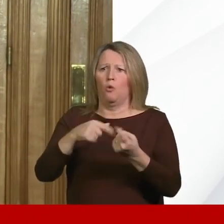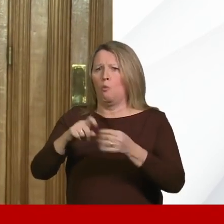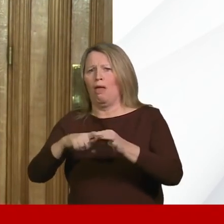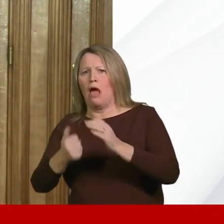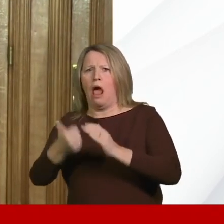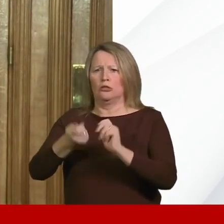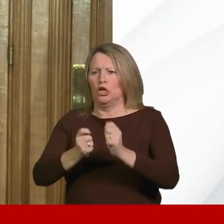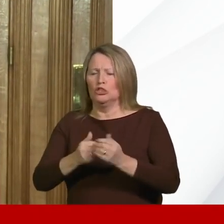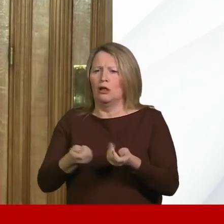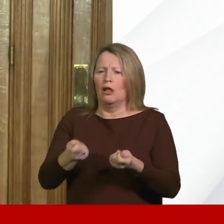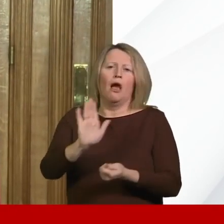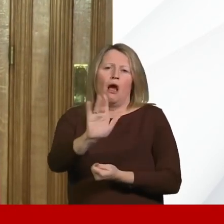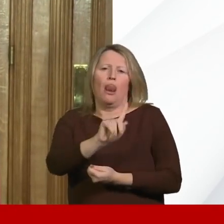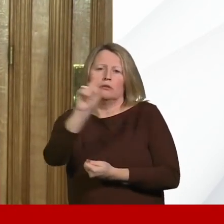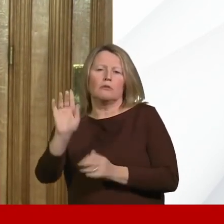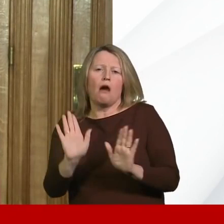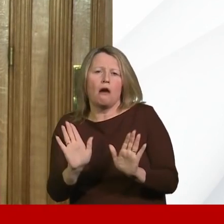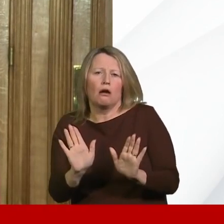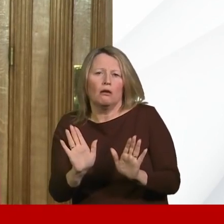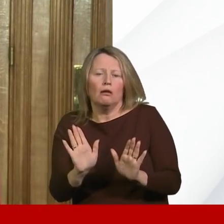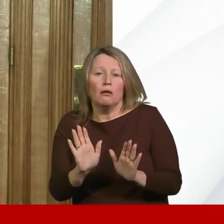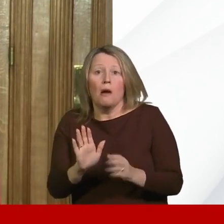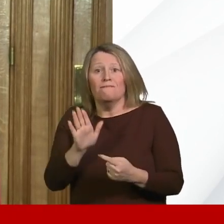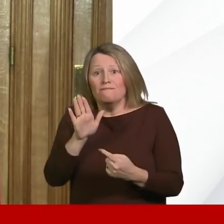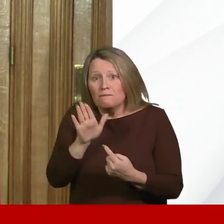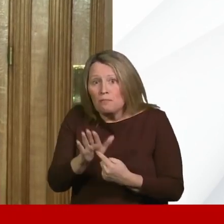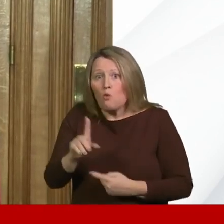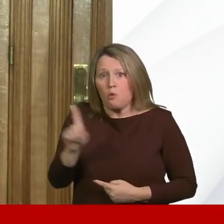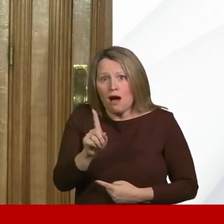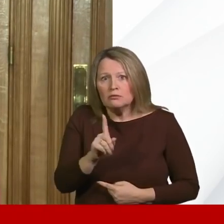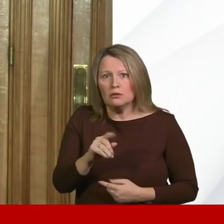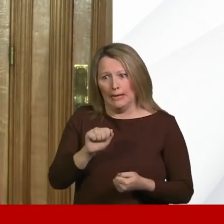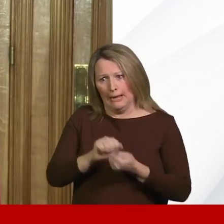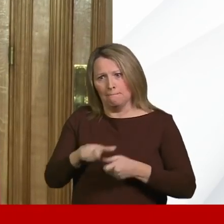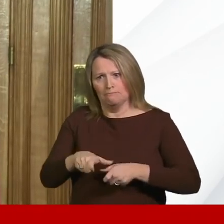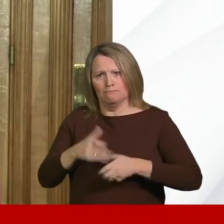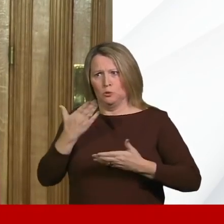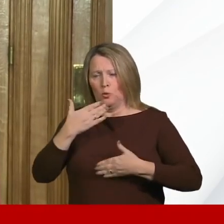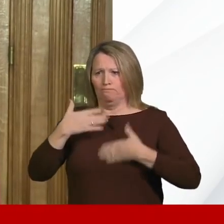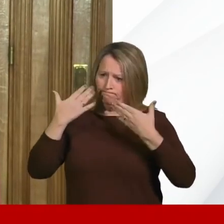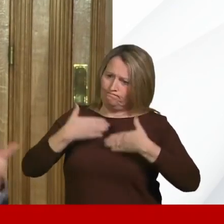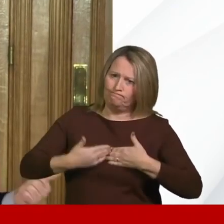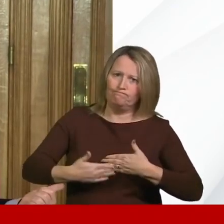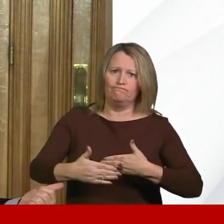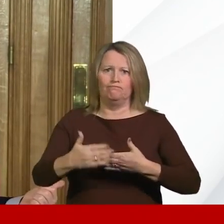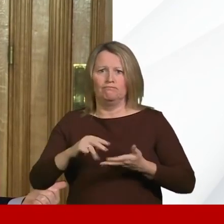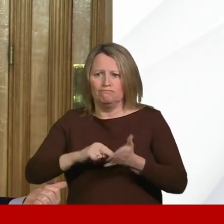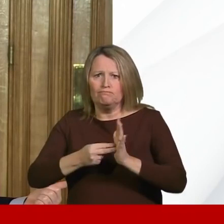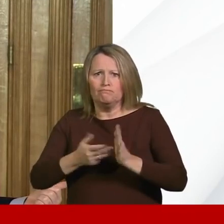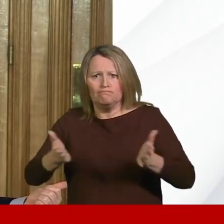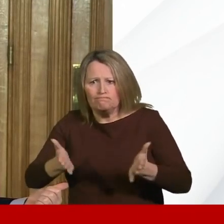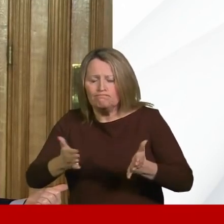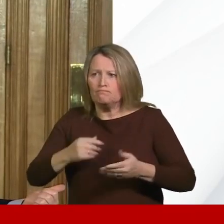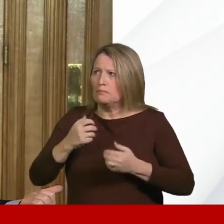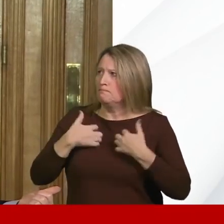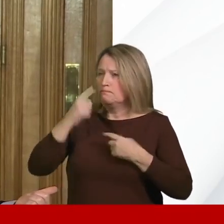I think, well, there's a very good question about where Shahab asked about where the testing would take place, and I mean, the